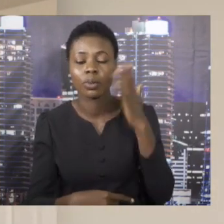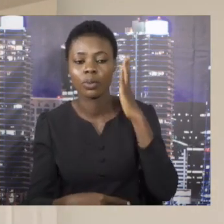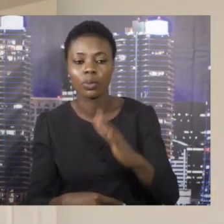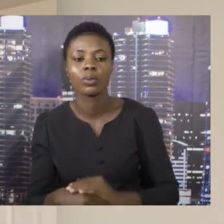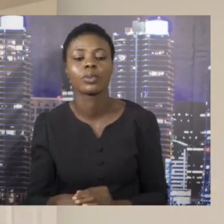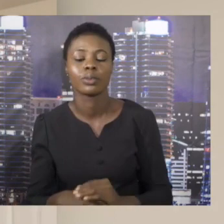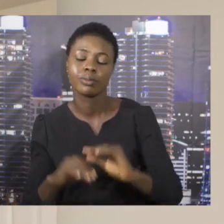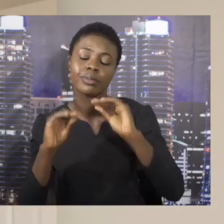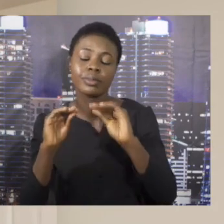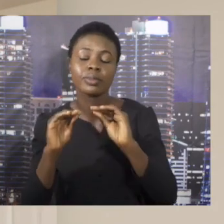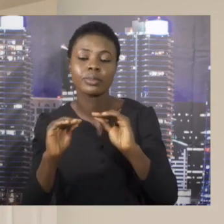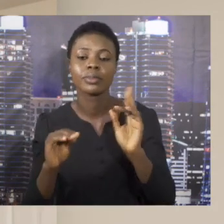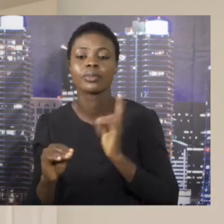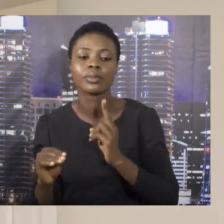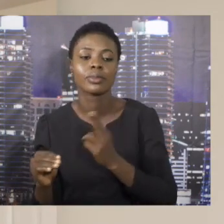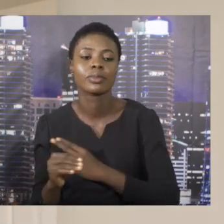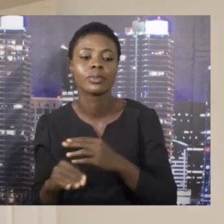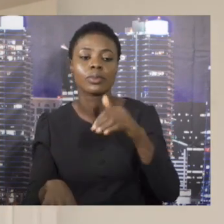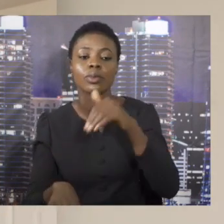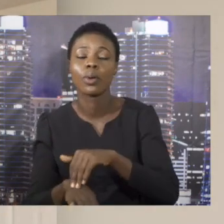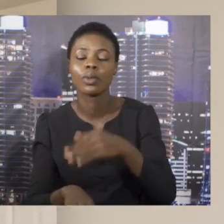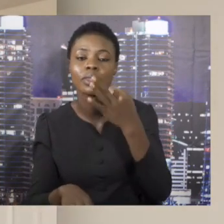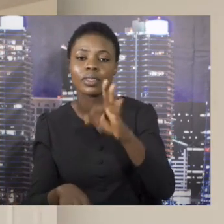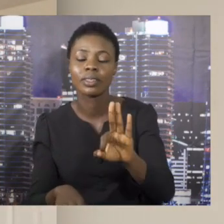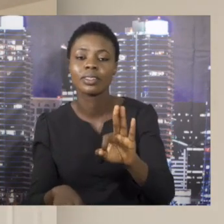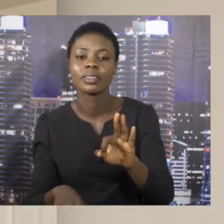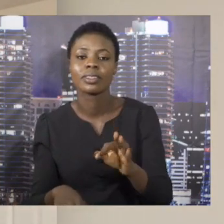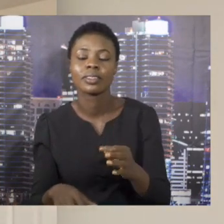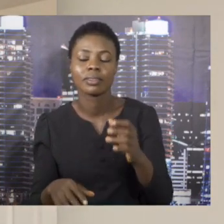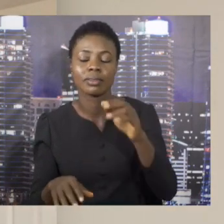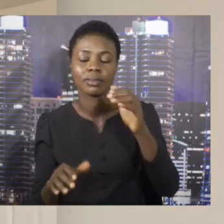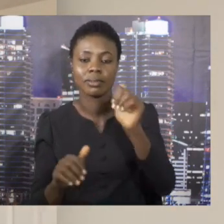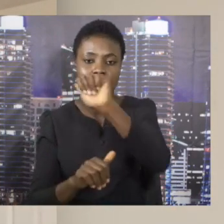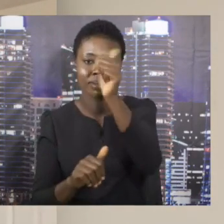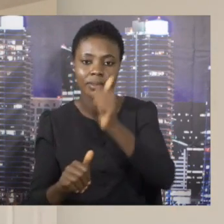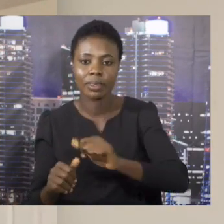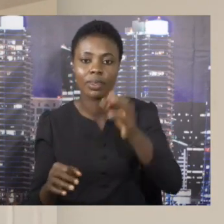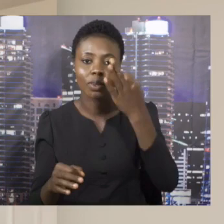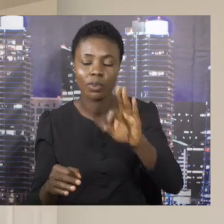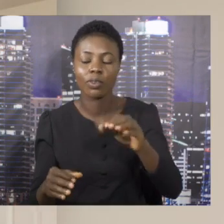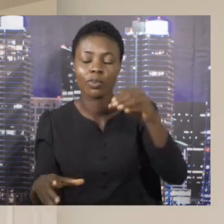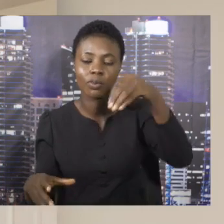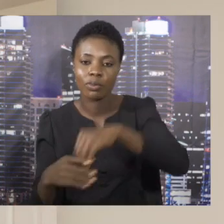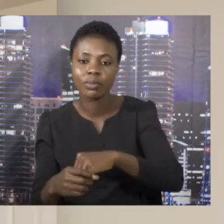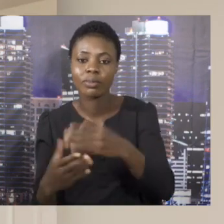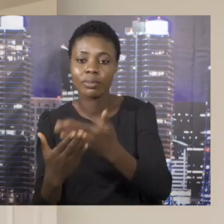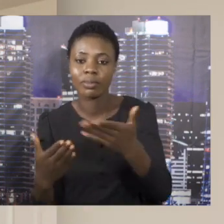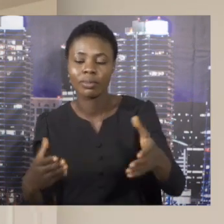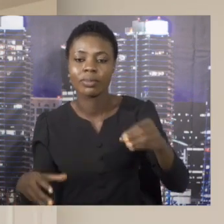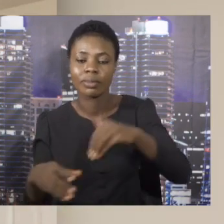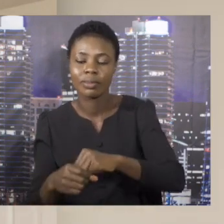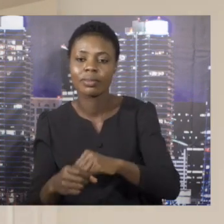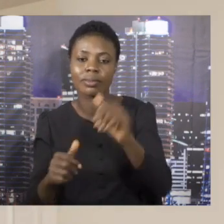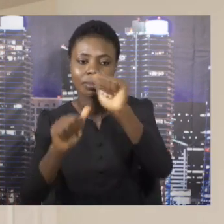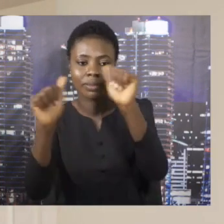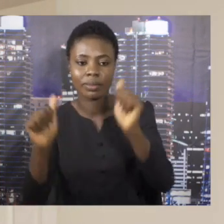be teaching us on the art of putting things in shape. The art of putting things in shape. So